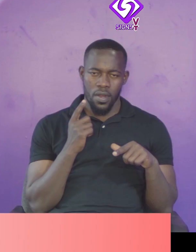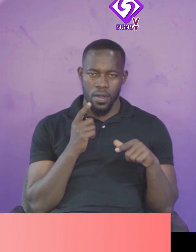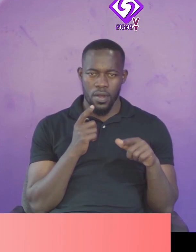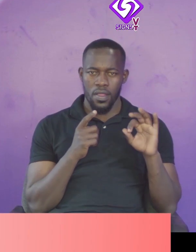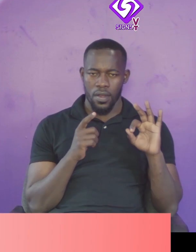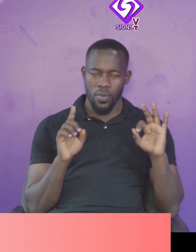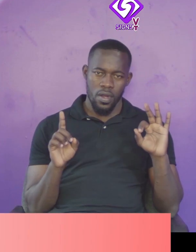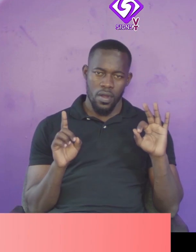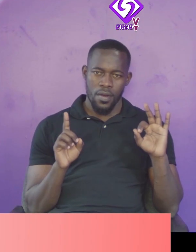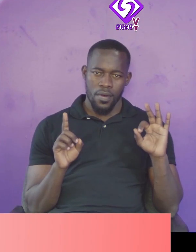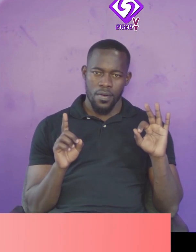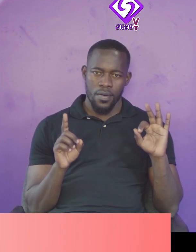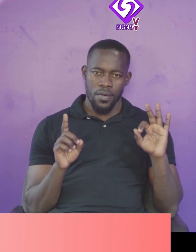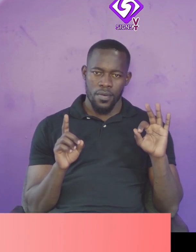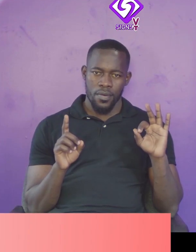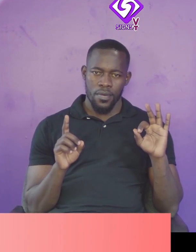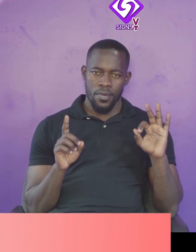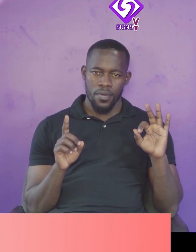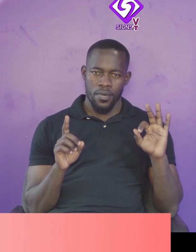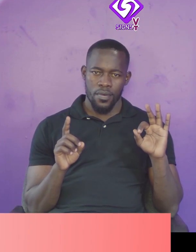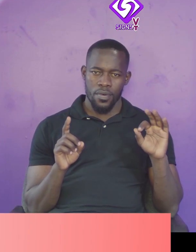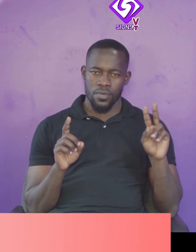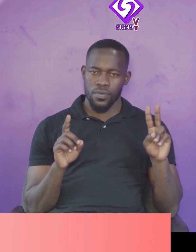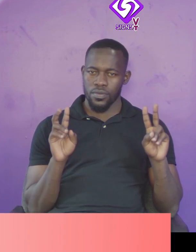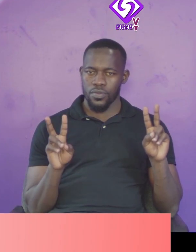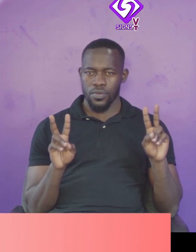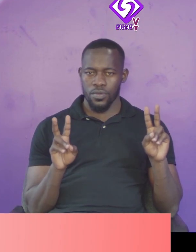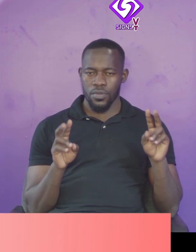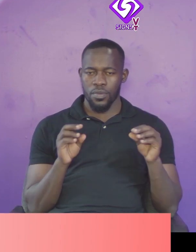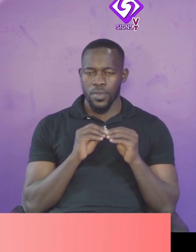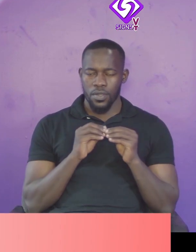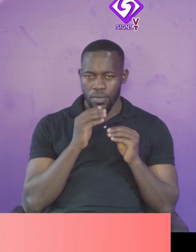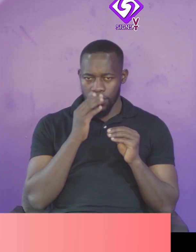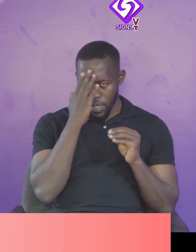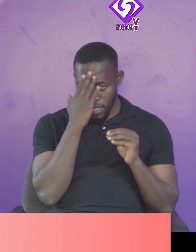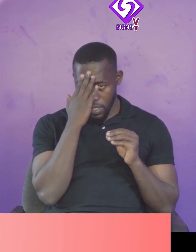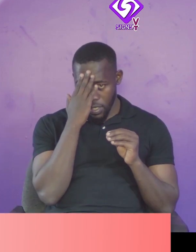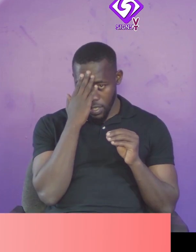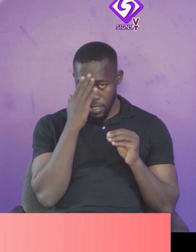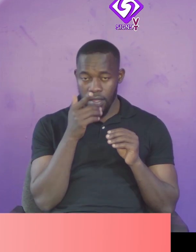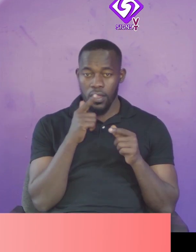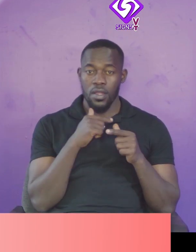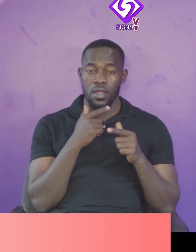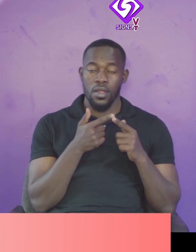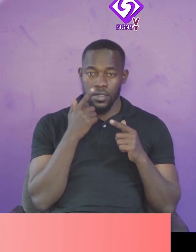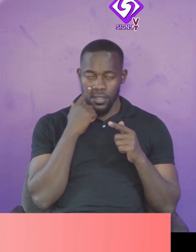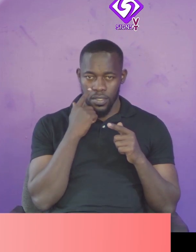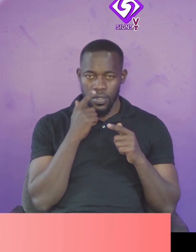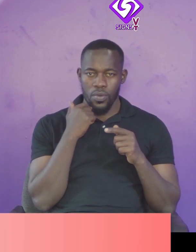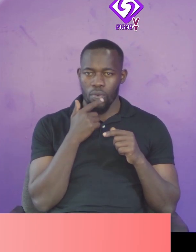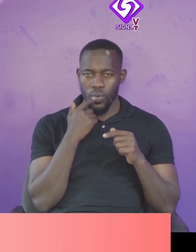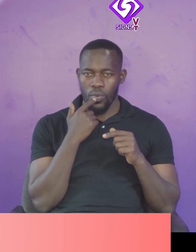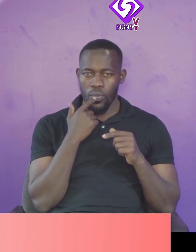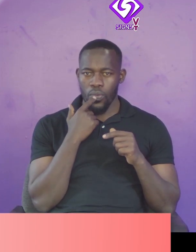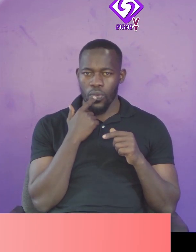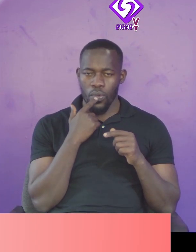3-1. Okay. Mine is a 2-2 draw. Let's meet on Monday and see who was